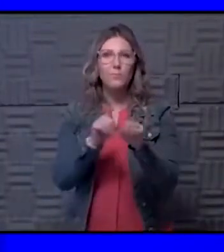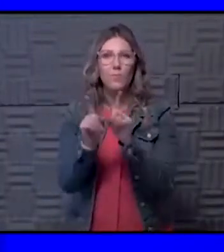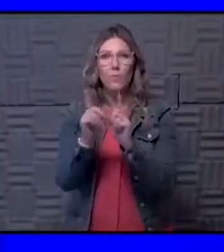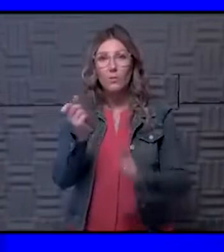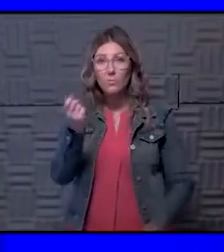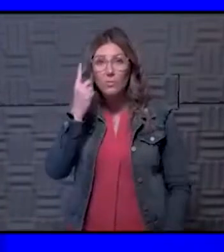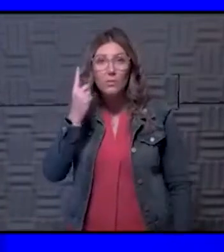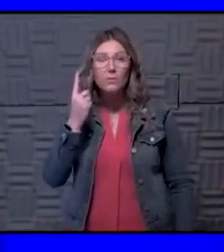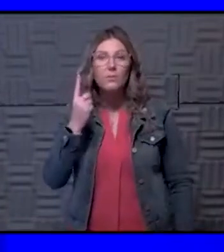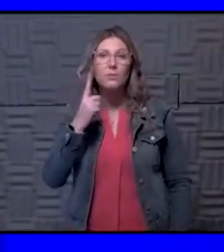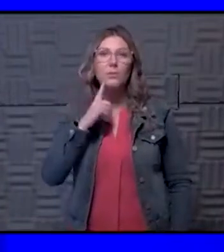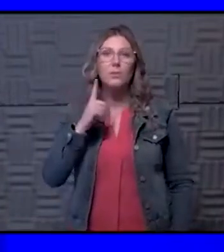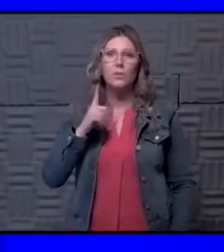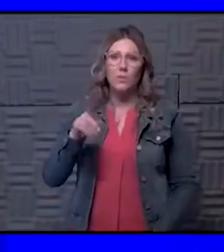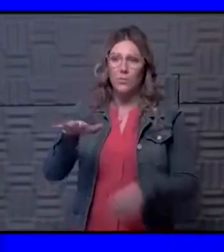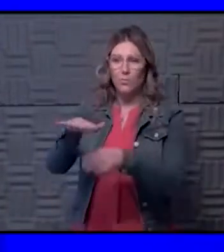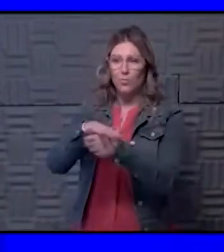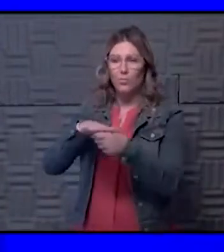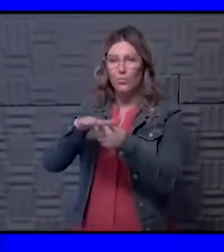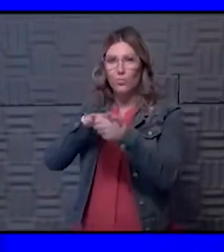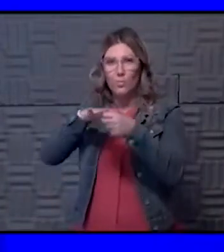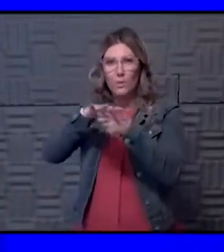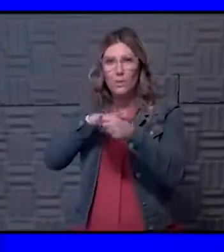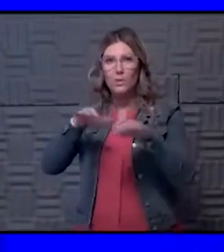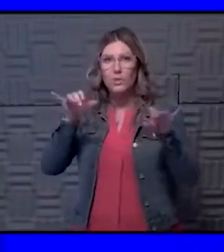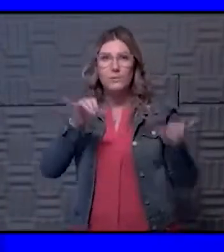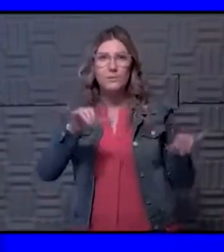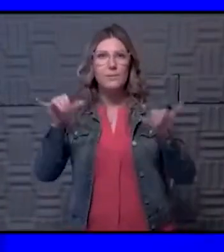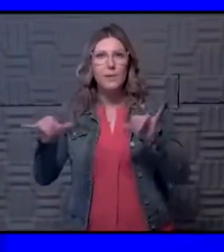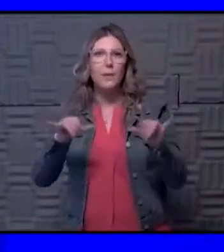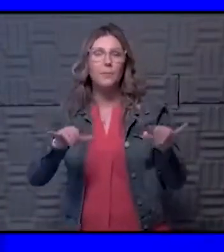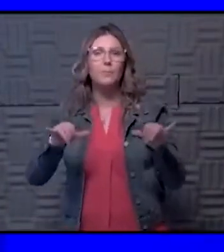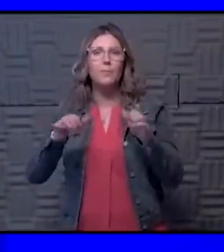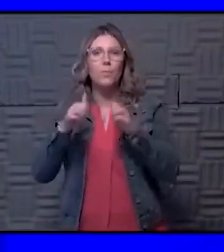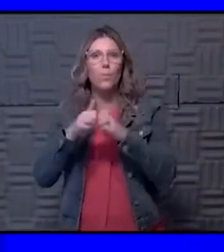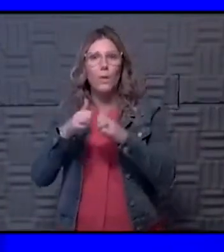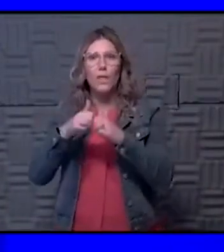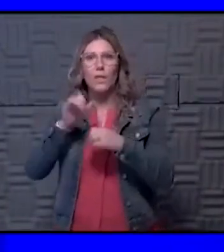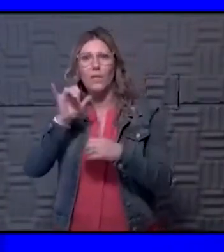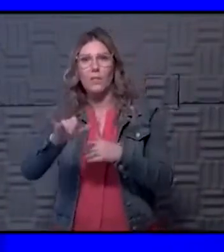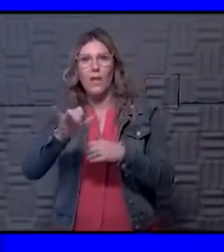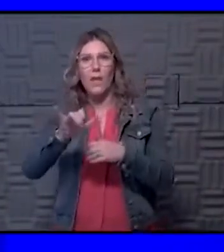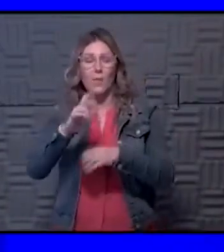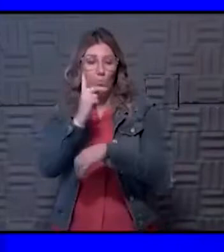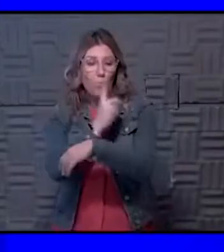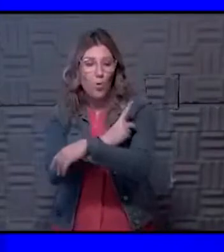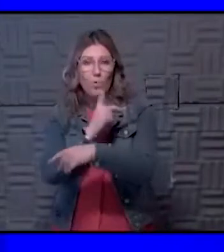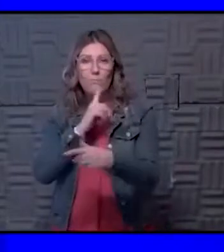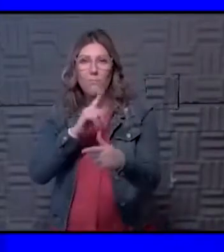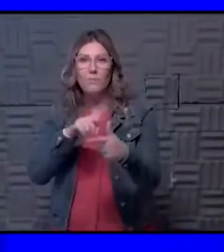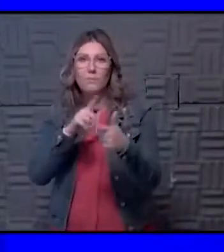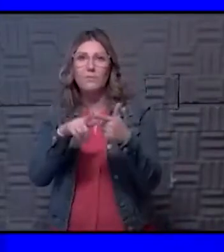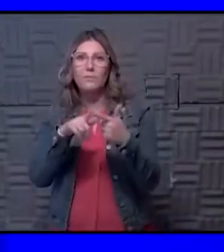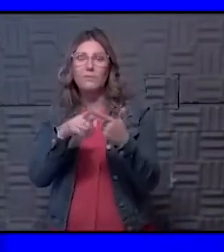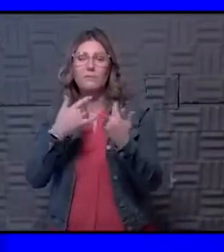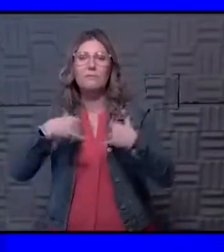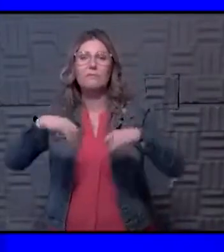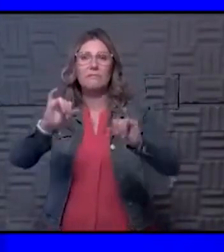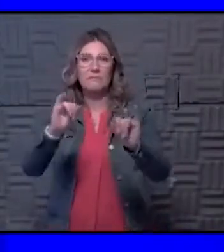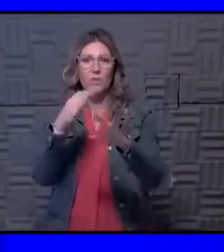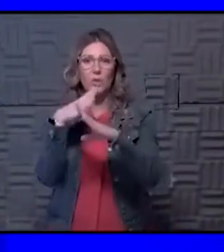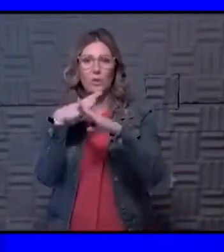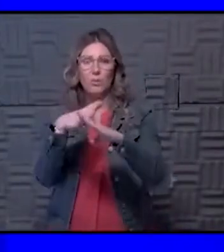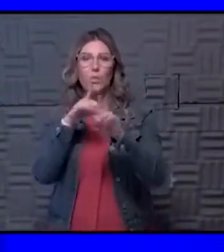are conserved regions. There are regions that are the same on that spike protein that still can elicit an immune response and give